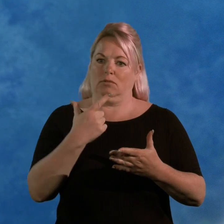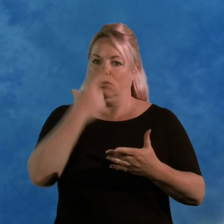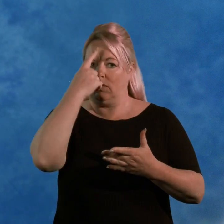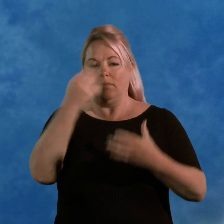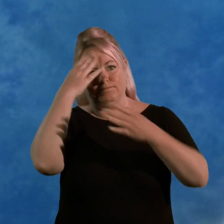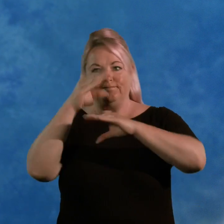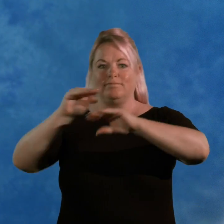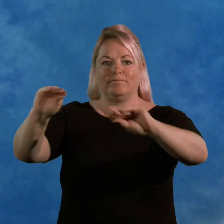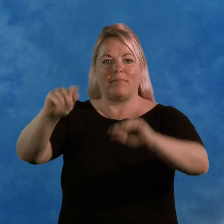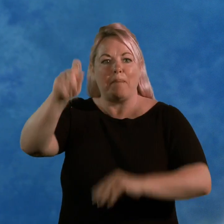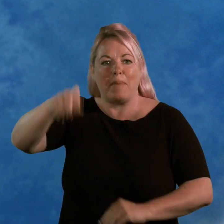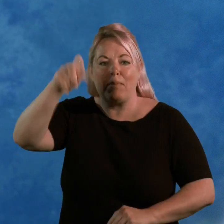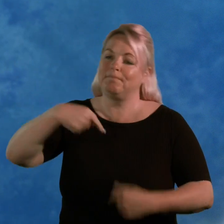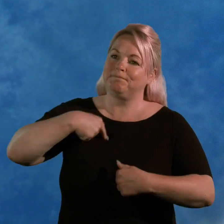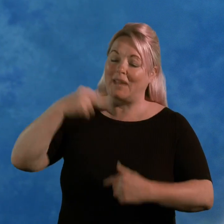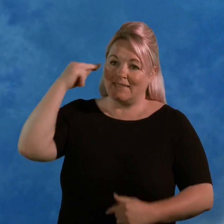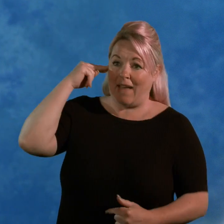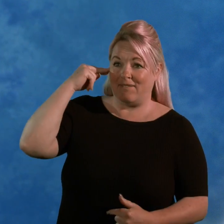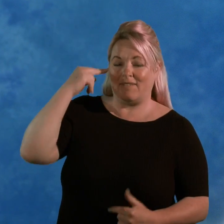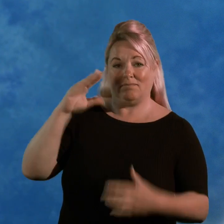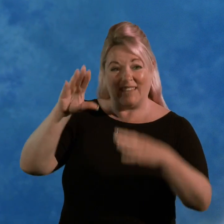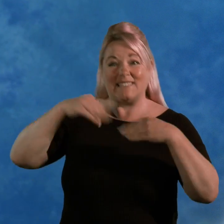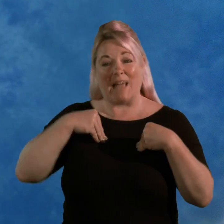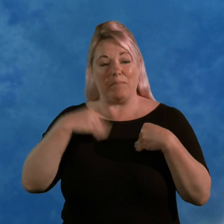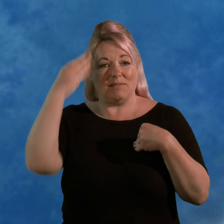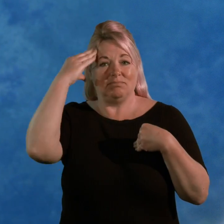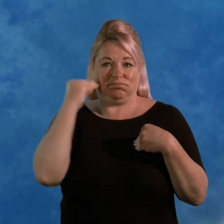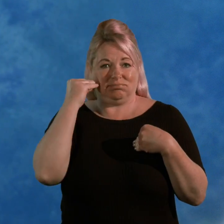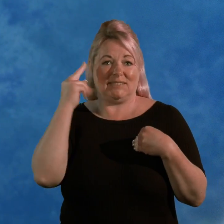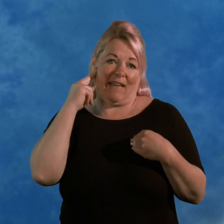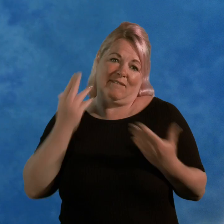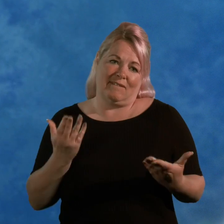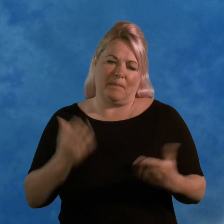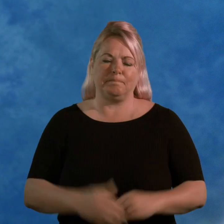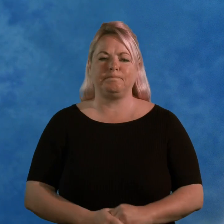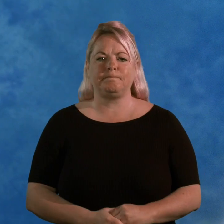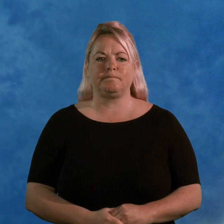tell people that I was deaf and to accept that my deafness was there.